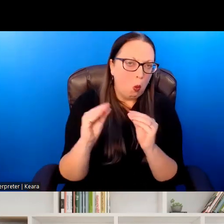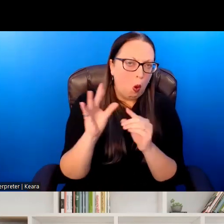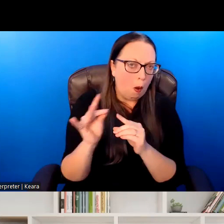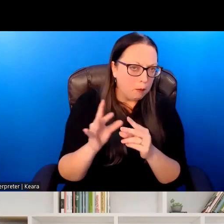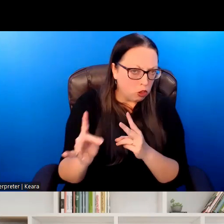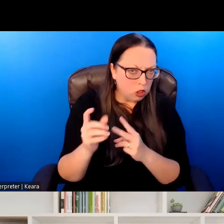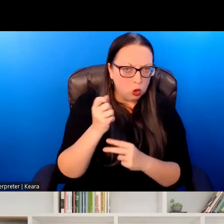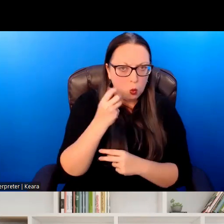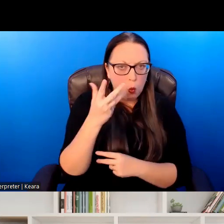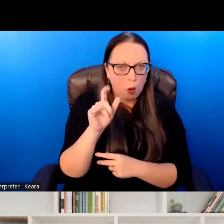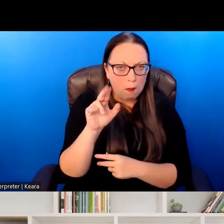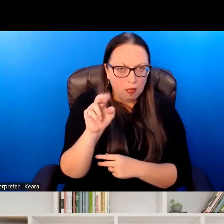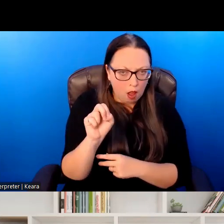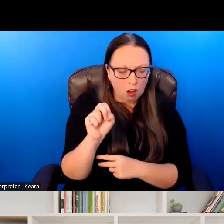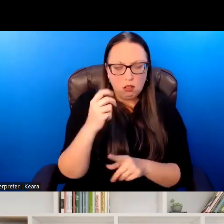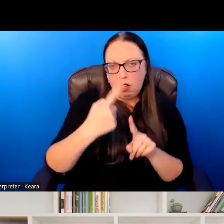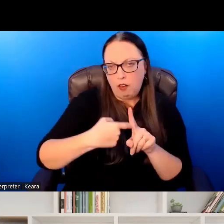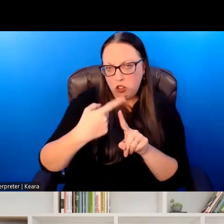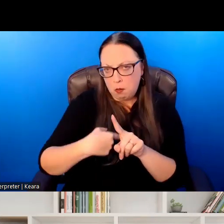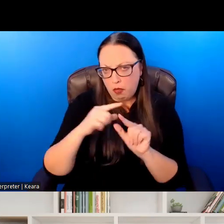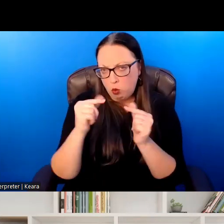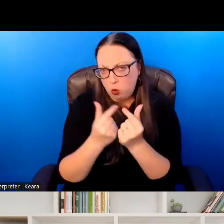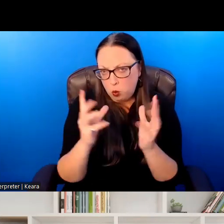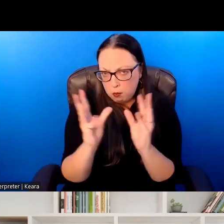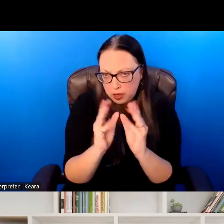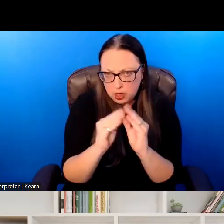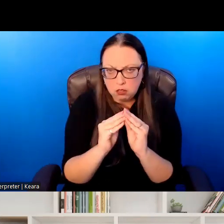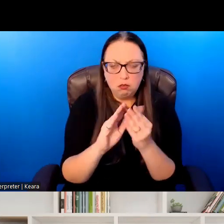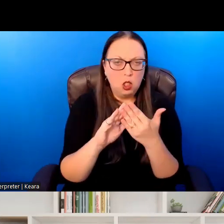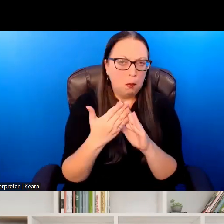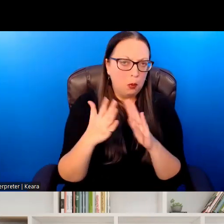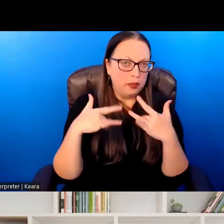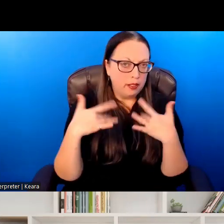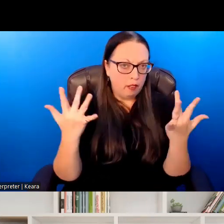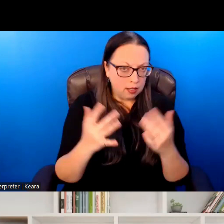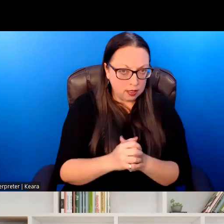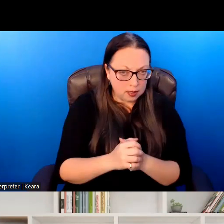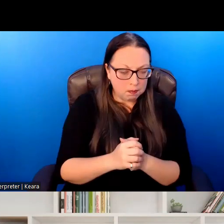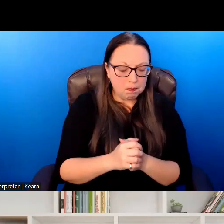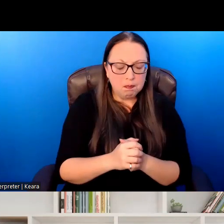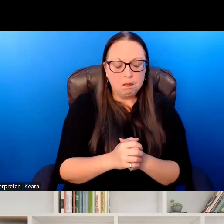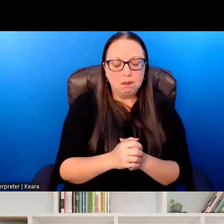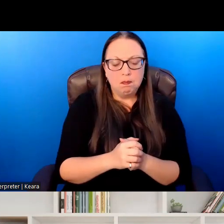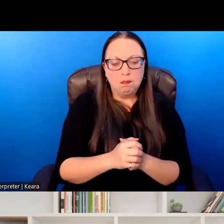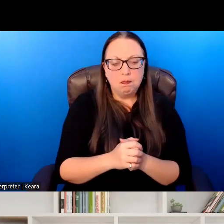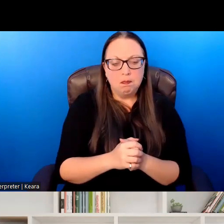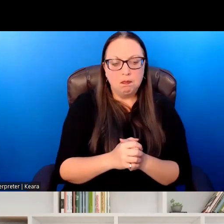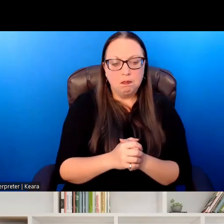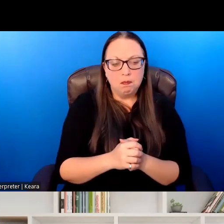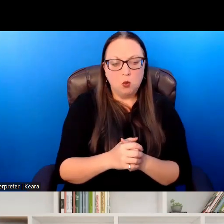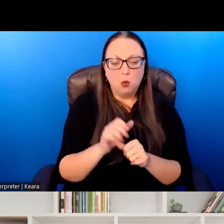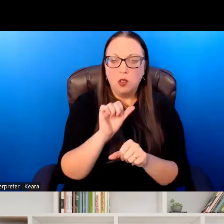as monthly group meetings and community events. We've been working on